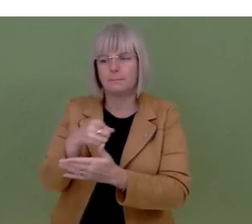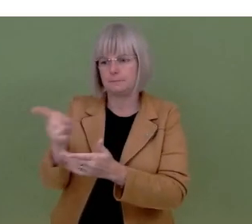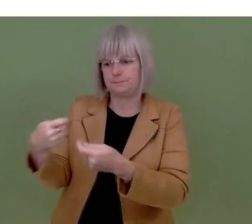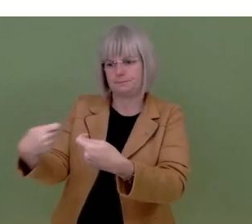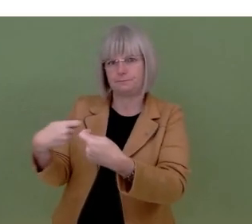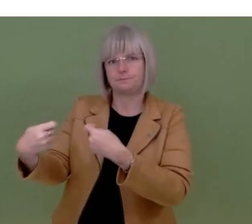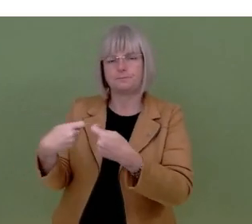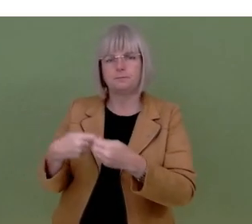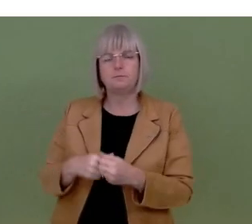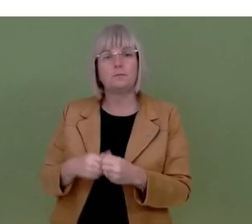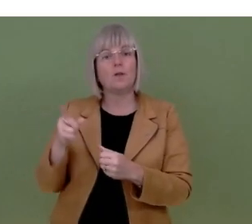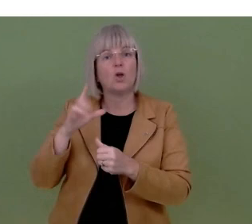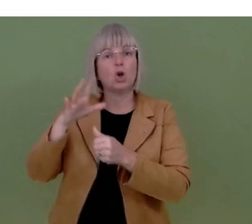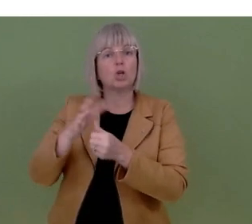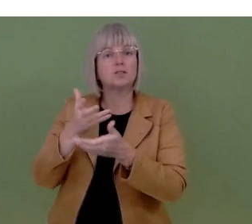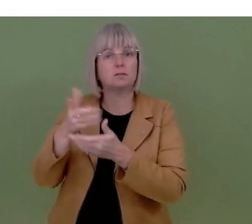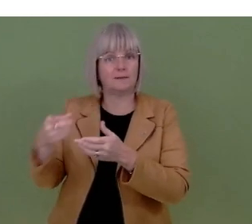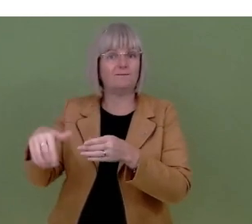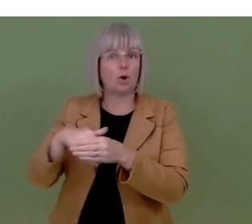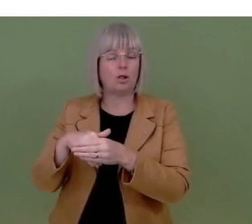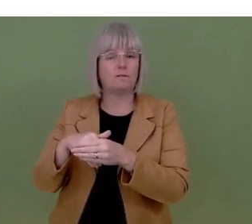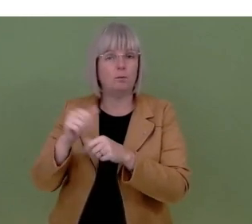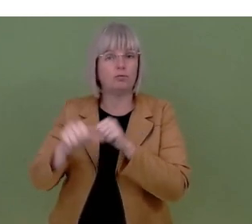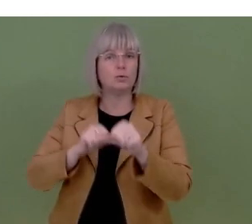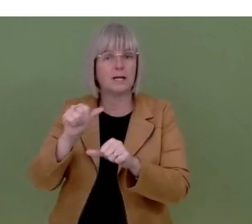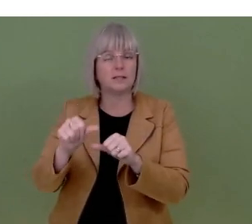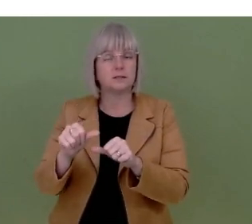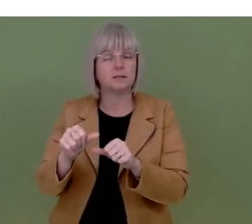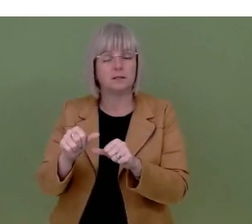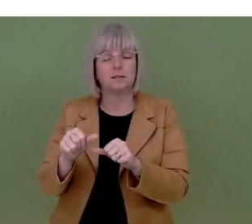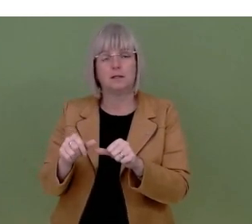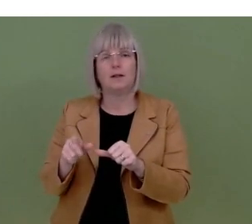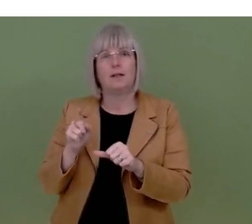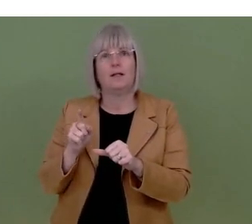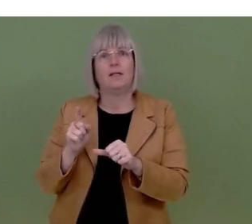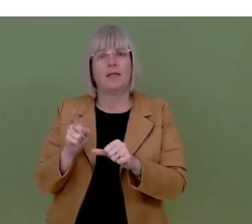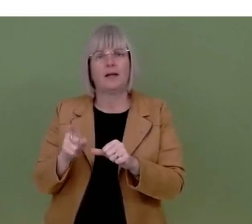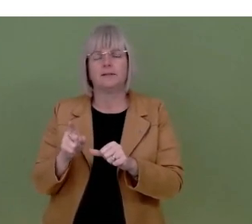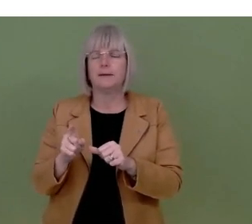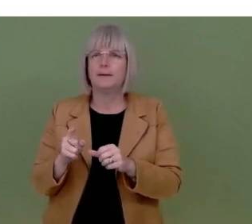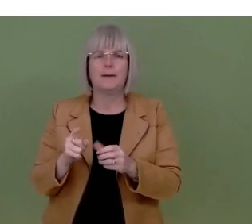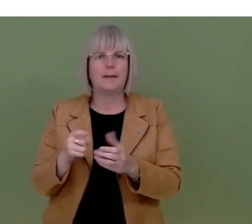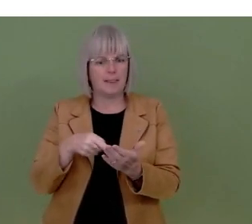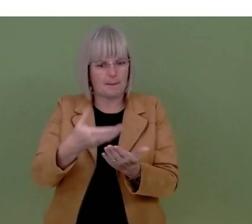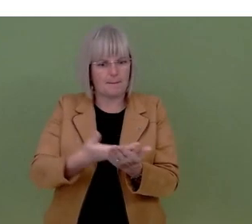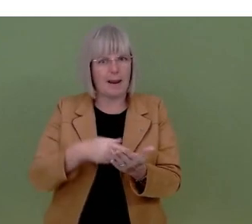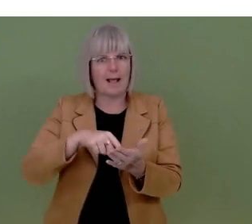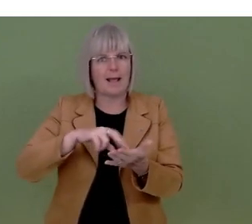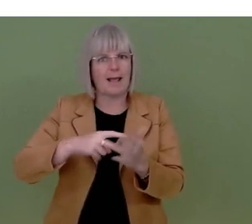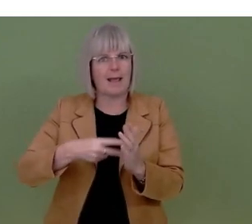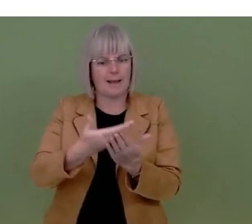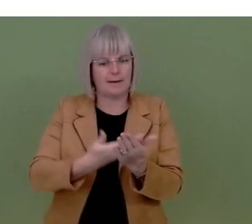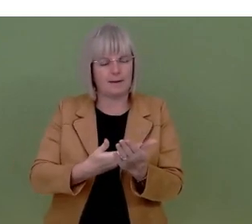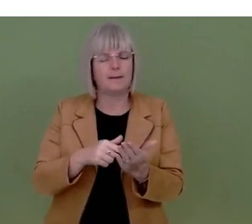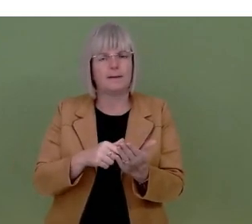that process too, and it really gave me a real sense that being in